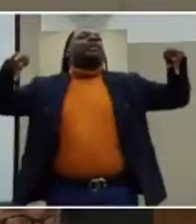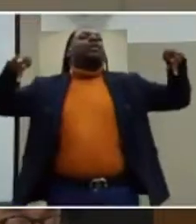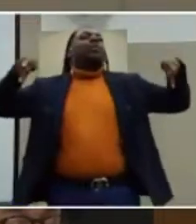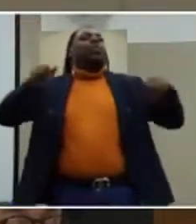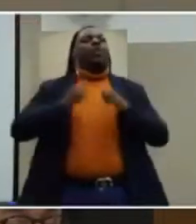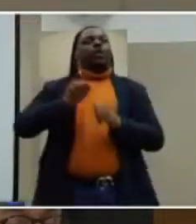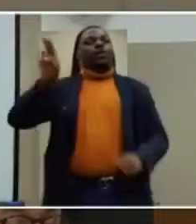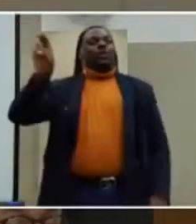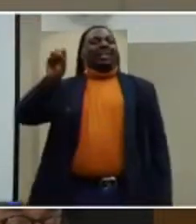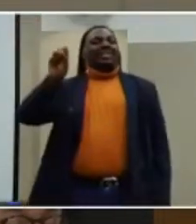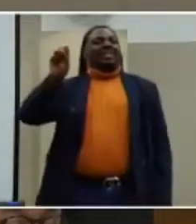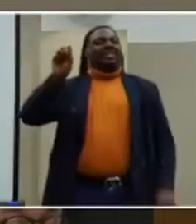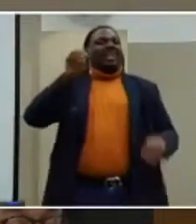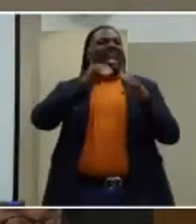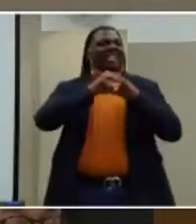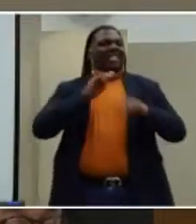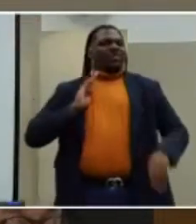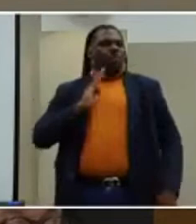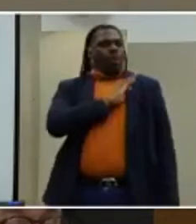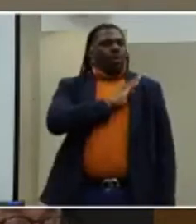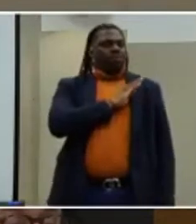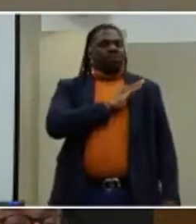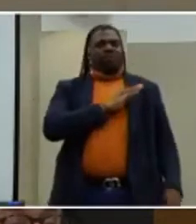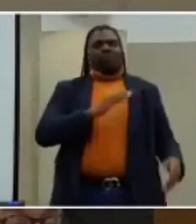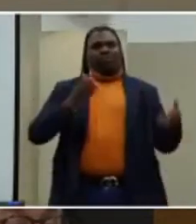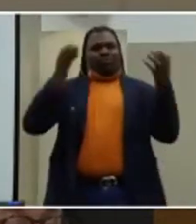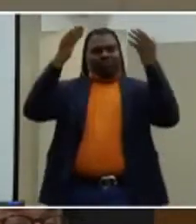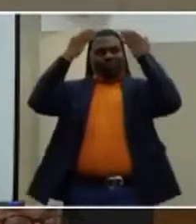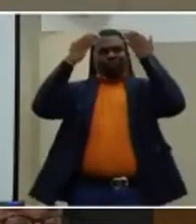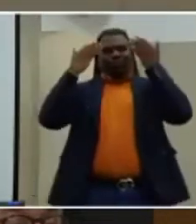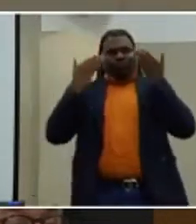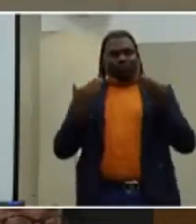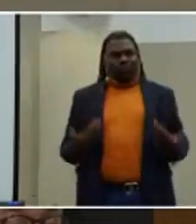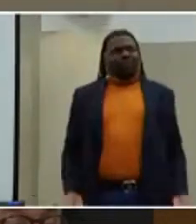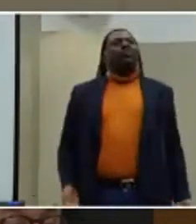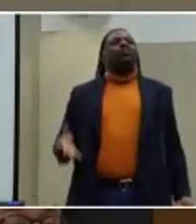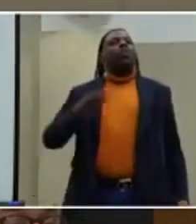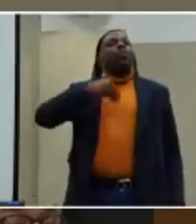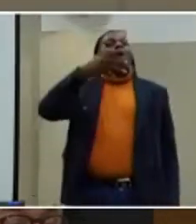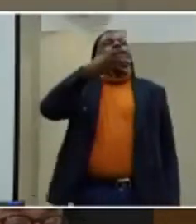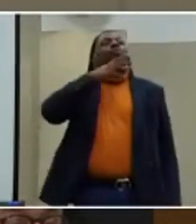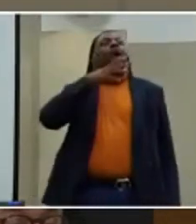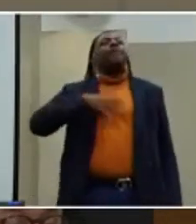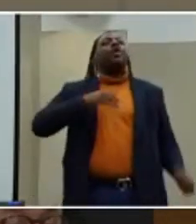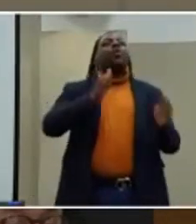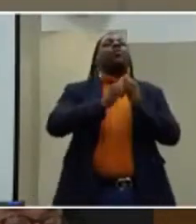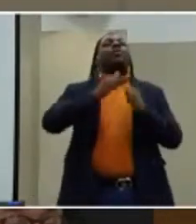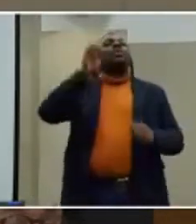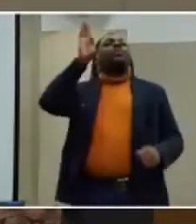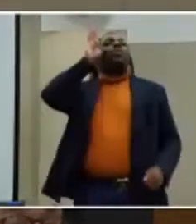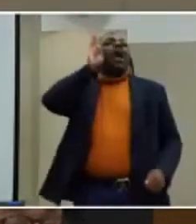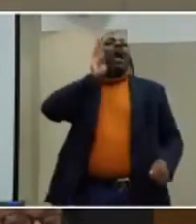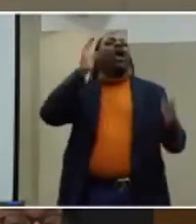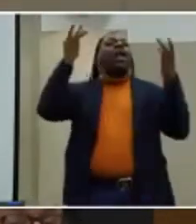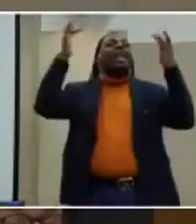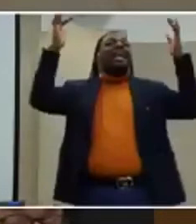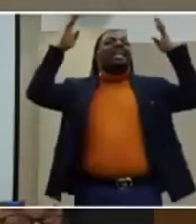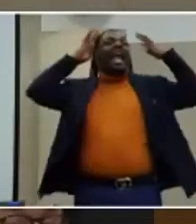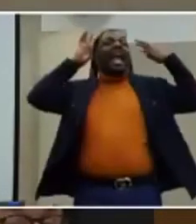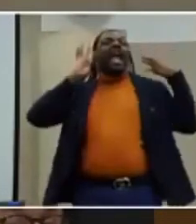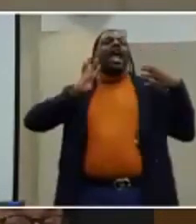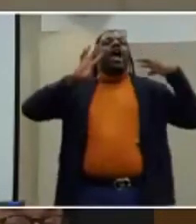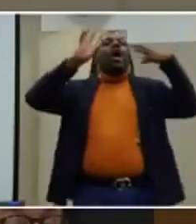Access Board. As a visual description, I am a white woman with long light brown hair pulled